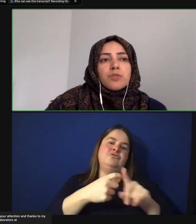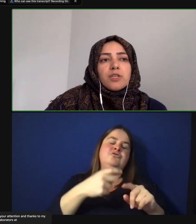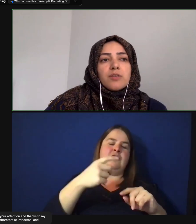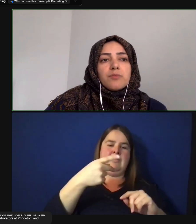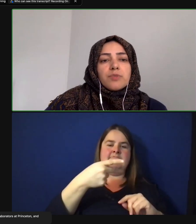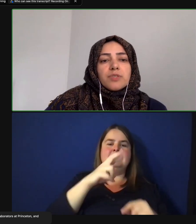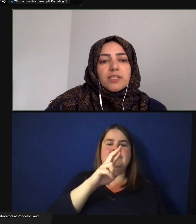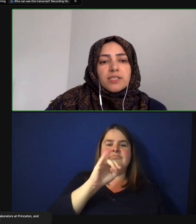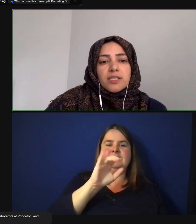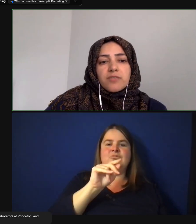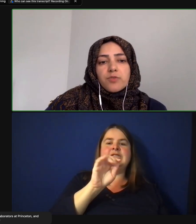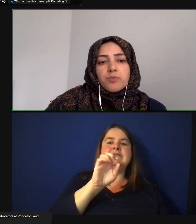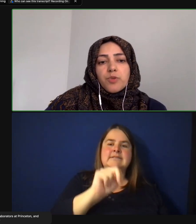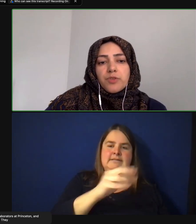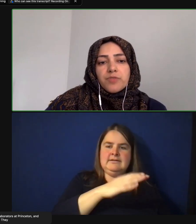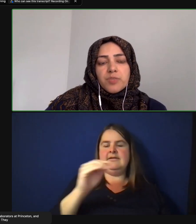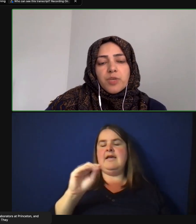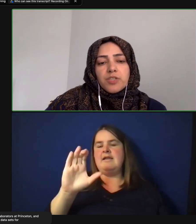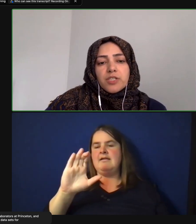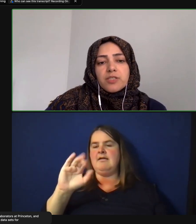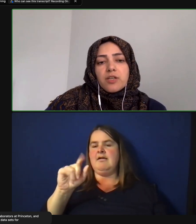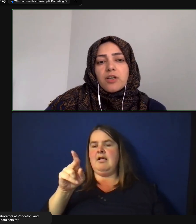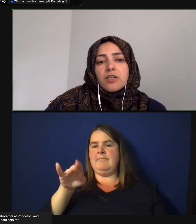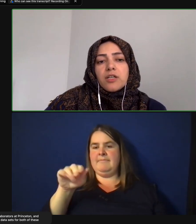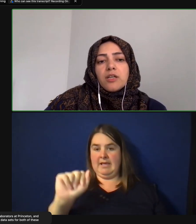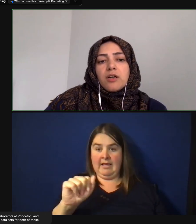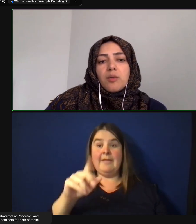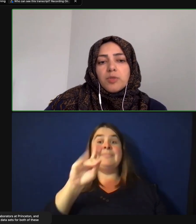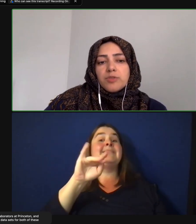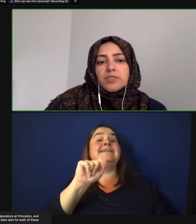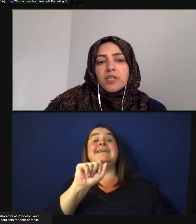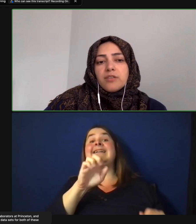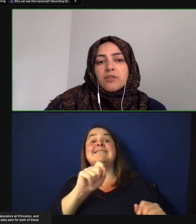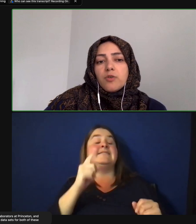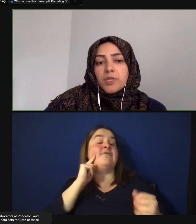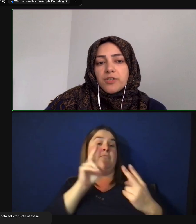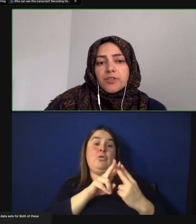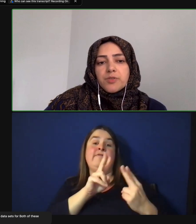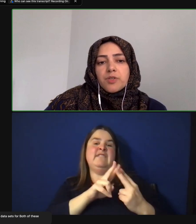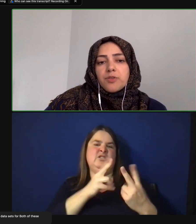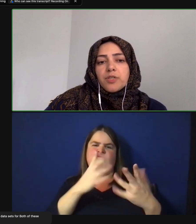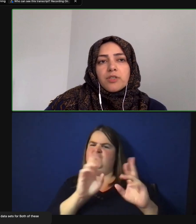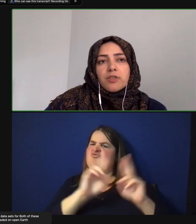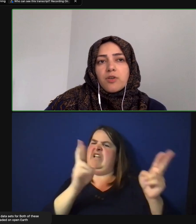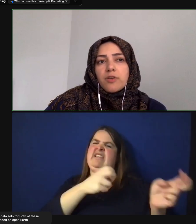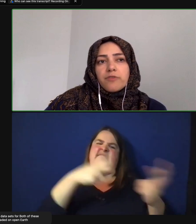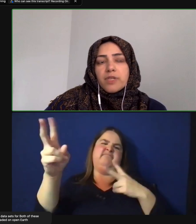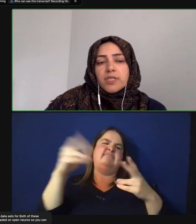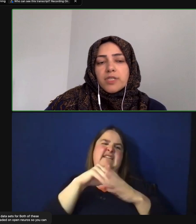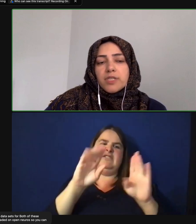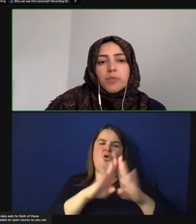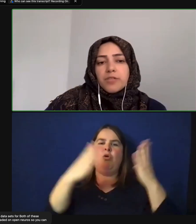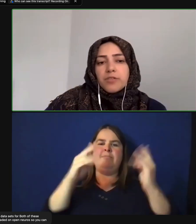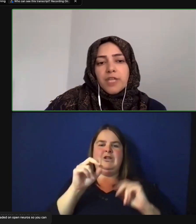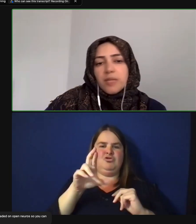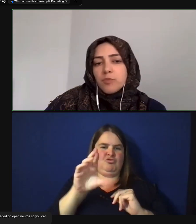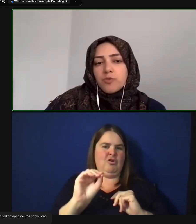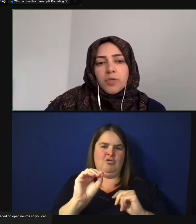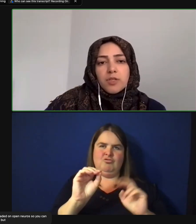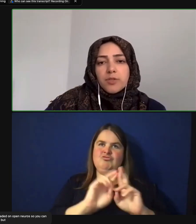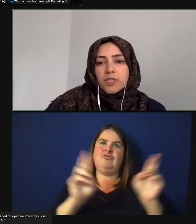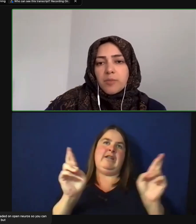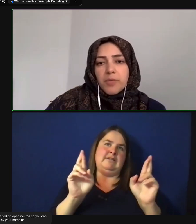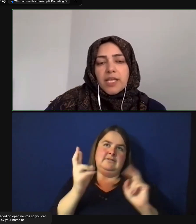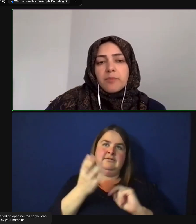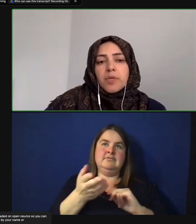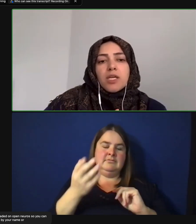So the data sets for both of these projects are uploaded on OpenNow, so you can go and find them by their name or